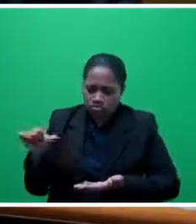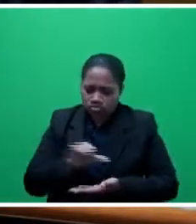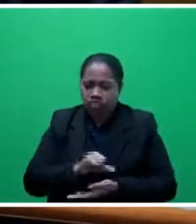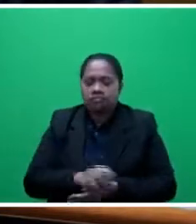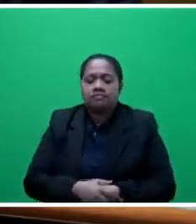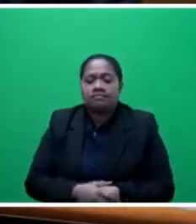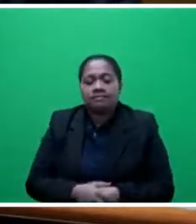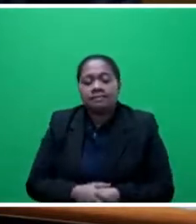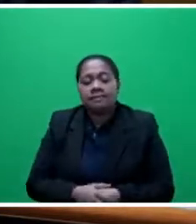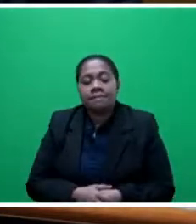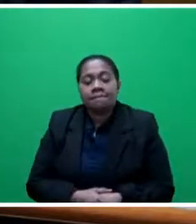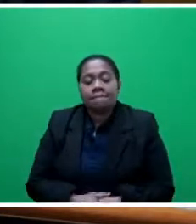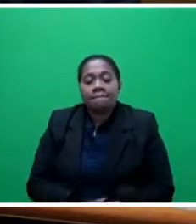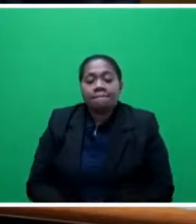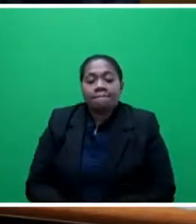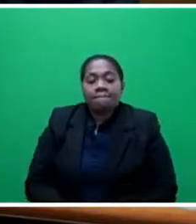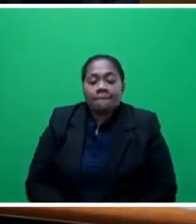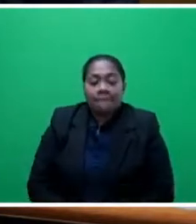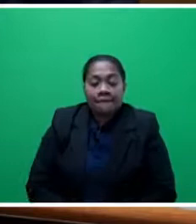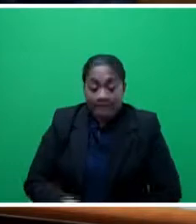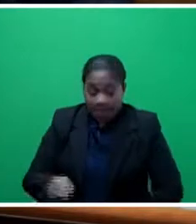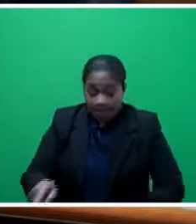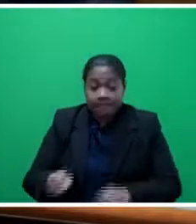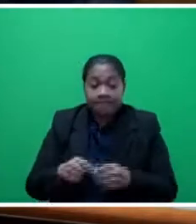to the